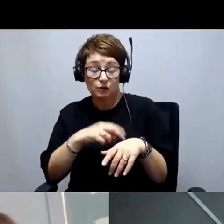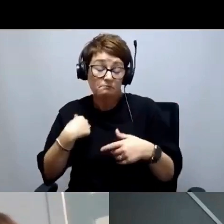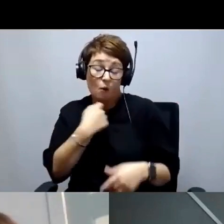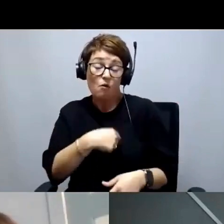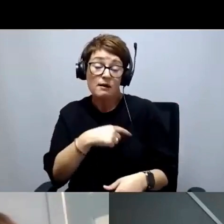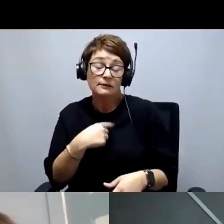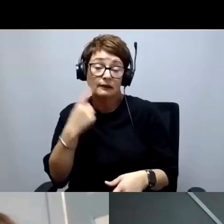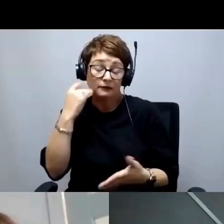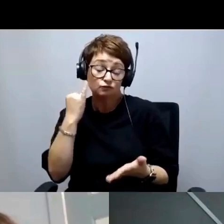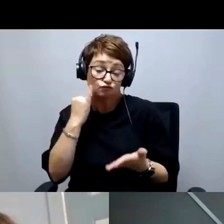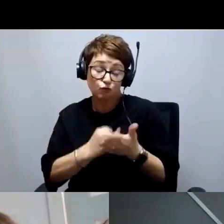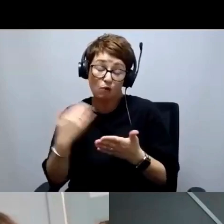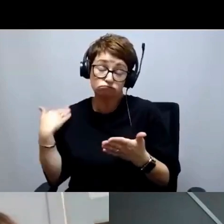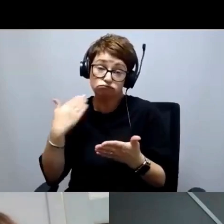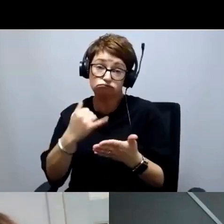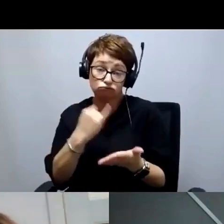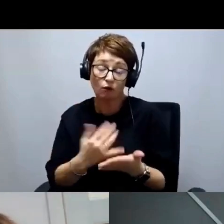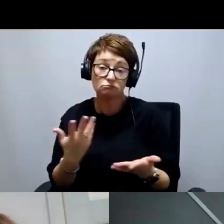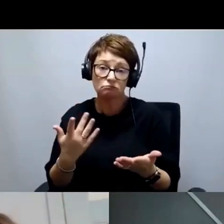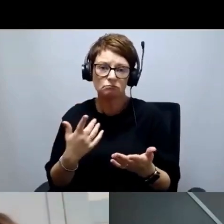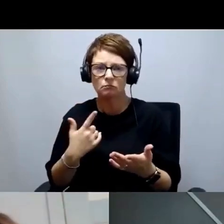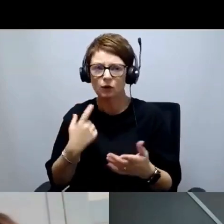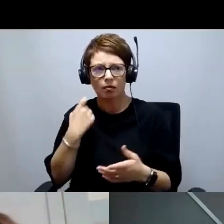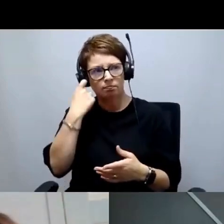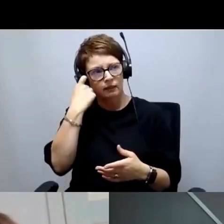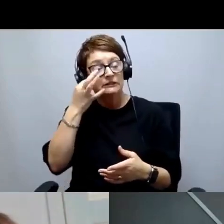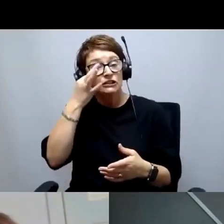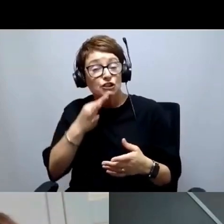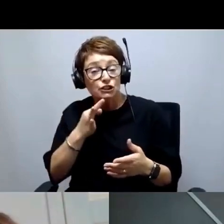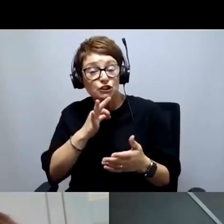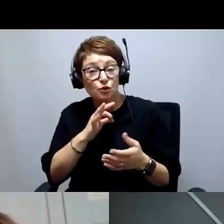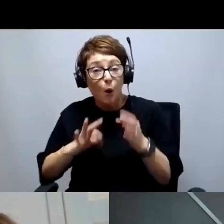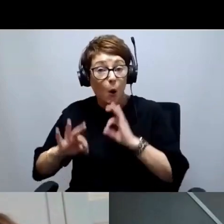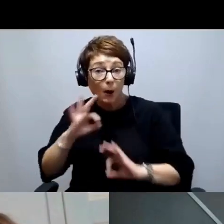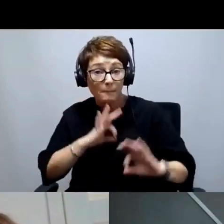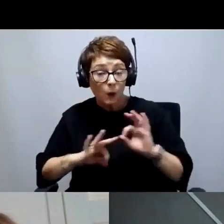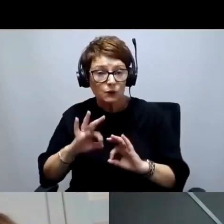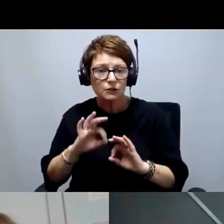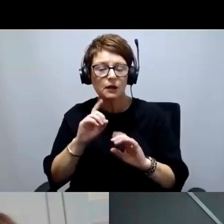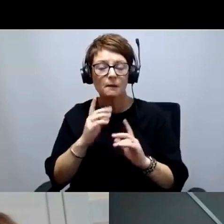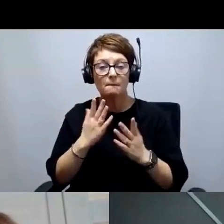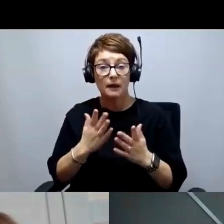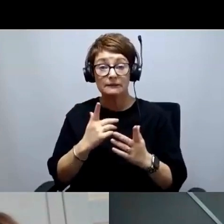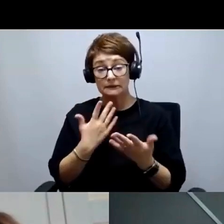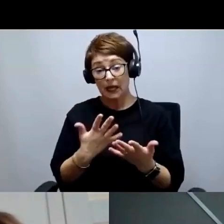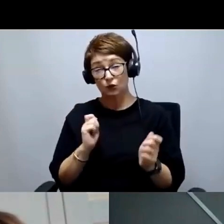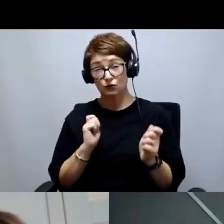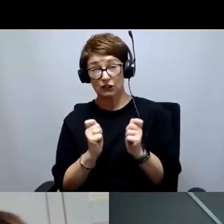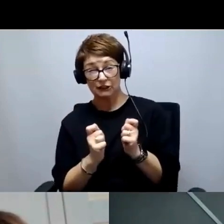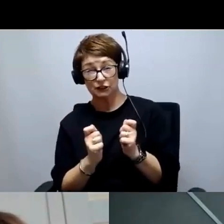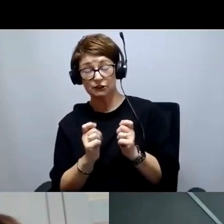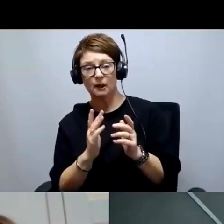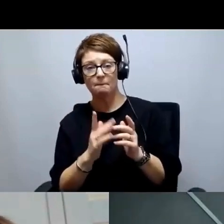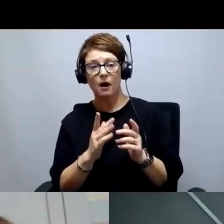we haven't thought, could this be hormones? But I do think that messaging is changing. But I think maybe Katie can take it